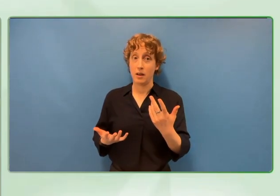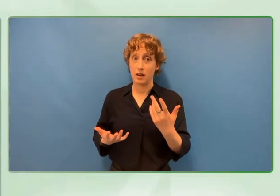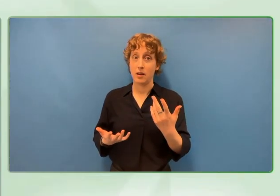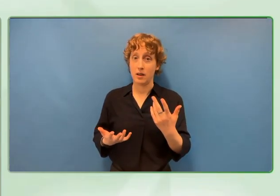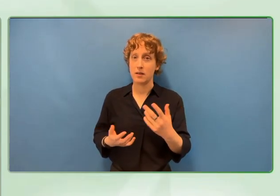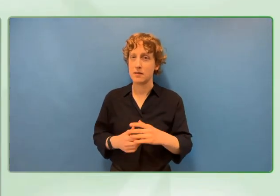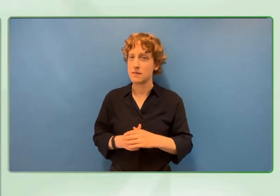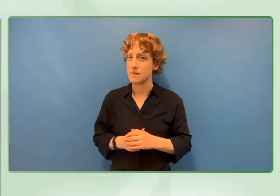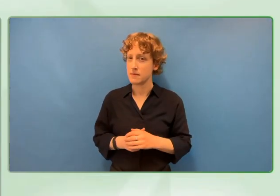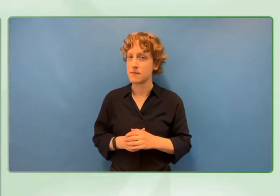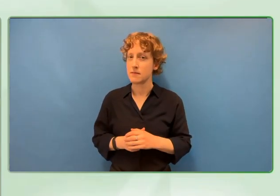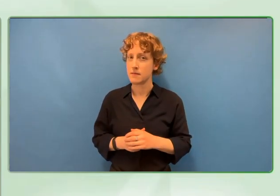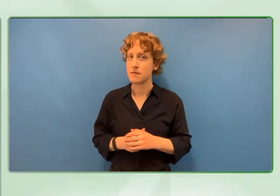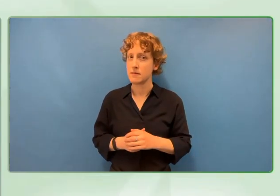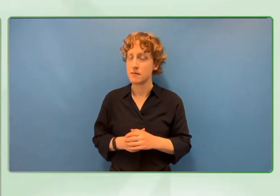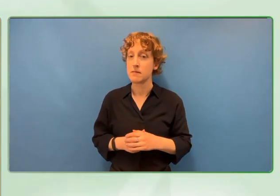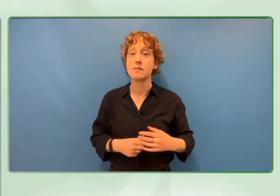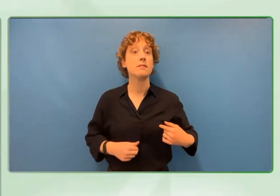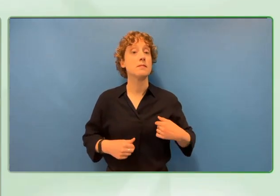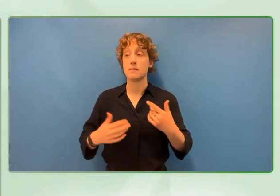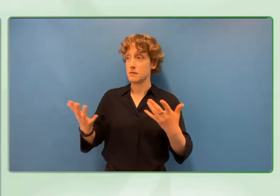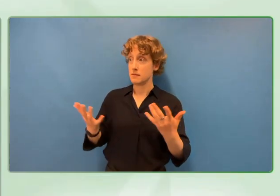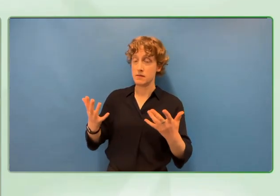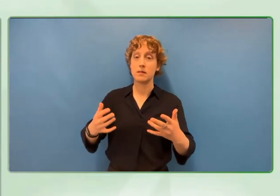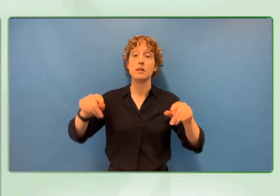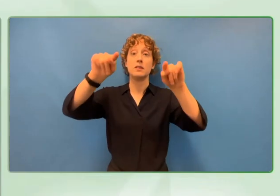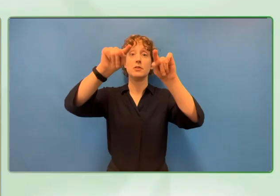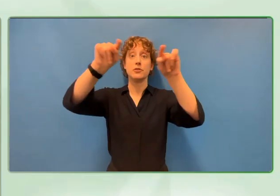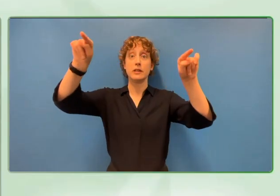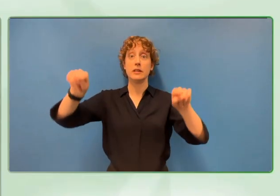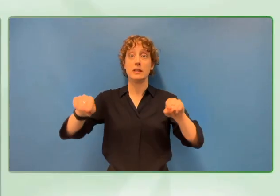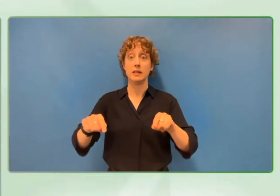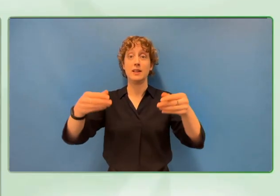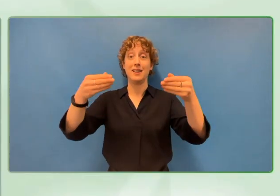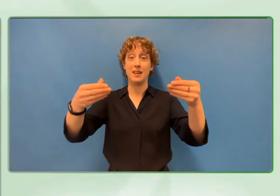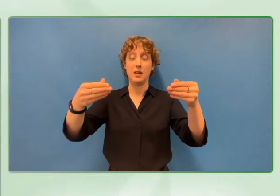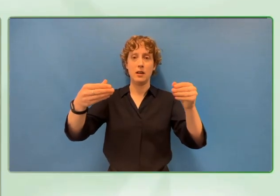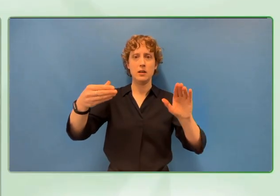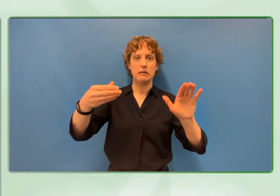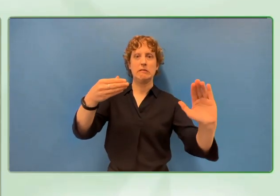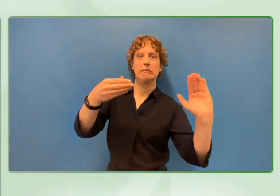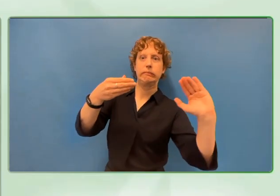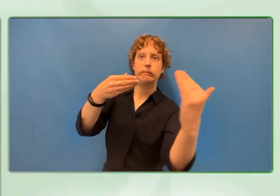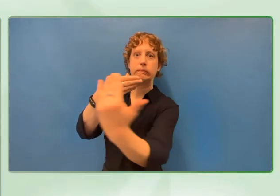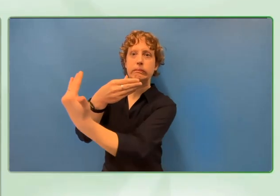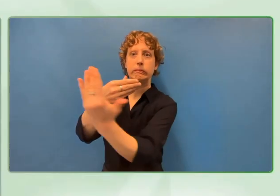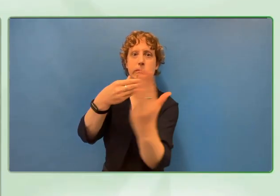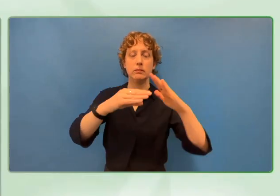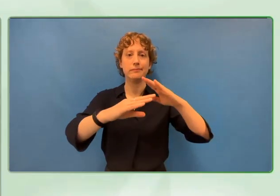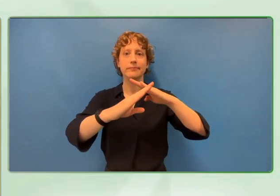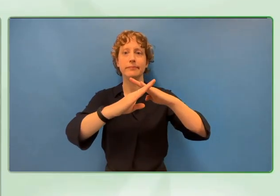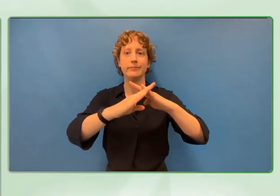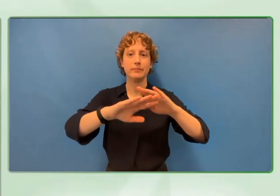so essentially locked screens, and it gave the kind of the whole environment a sense of kind of, you know, clinical setting rather than home. So I